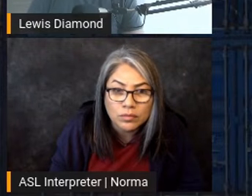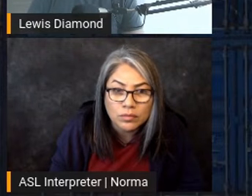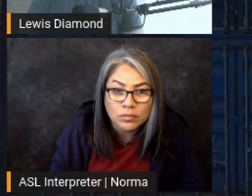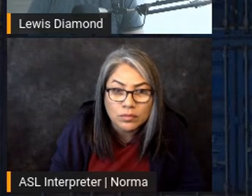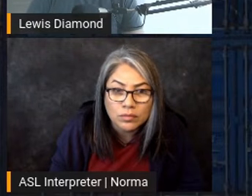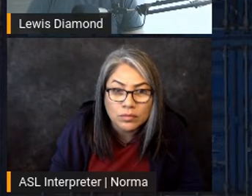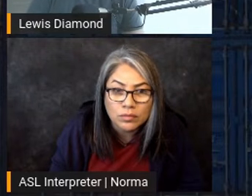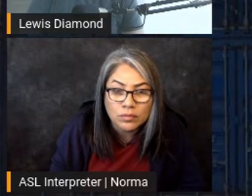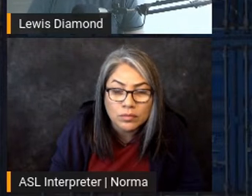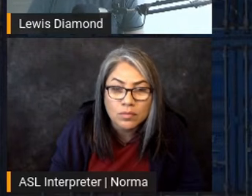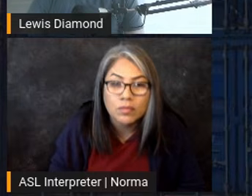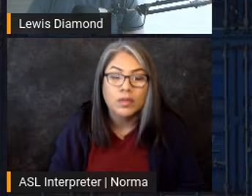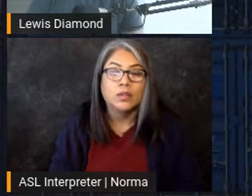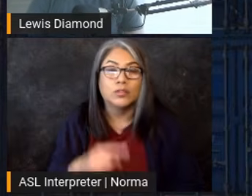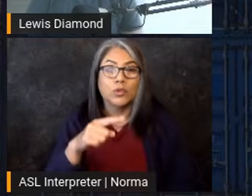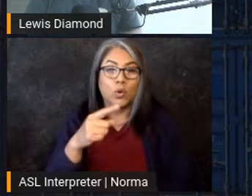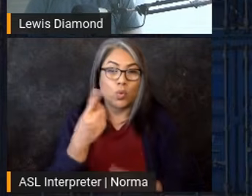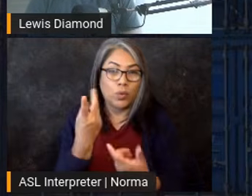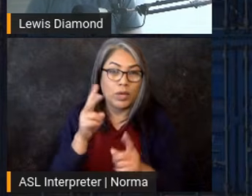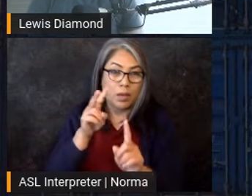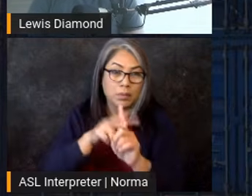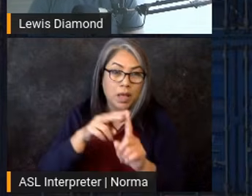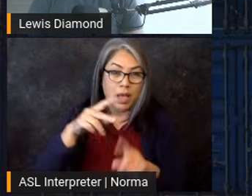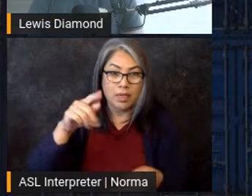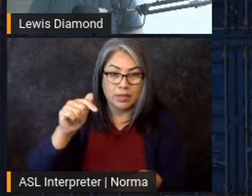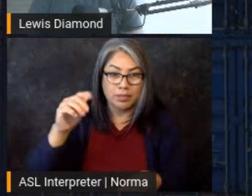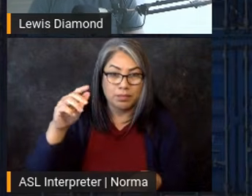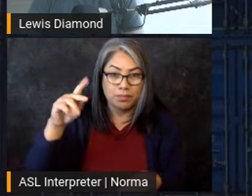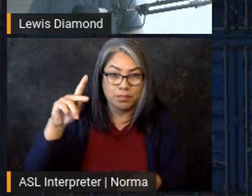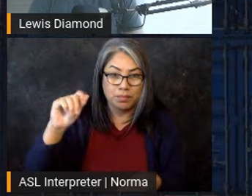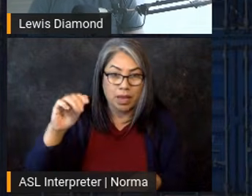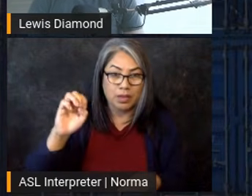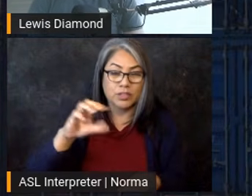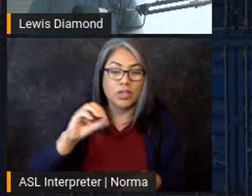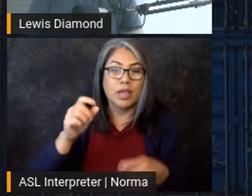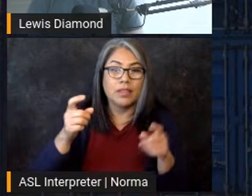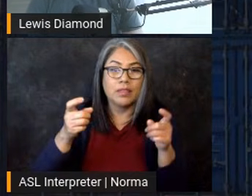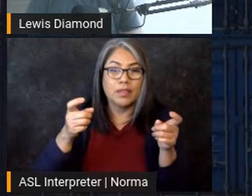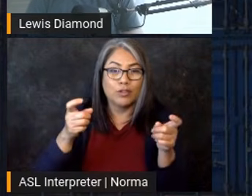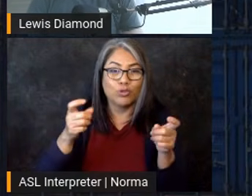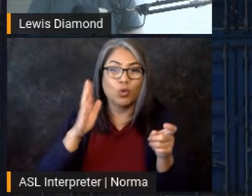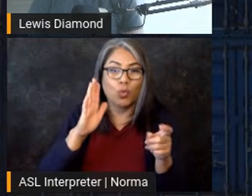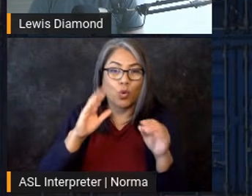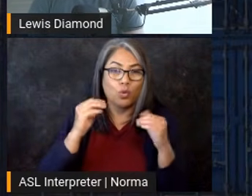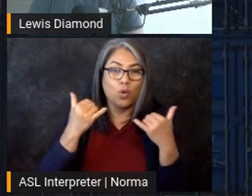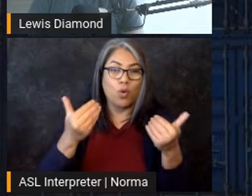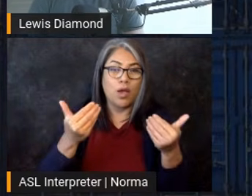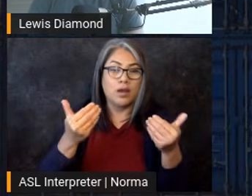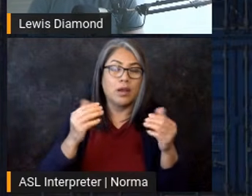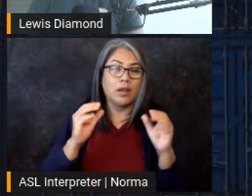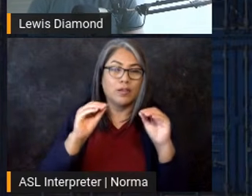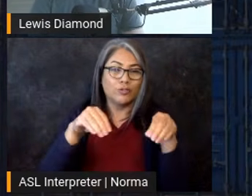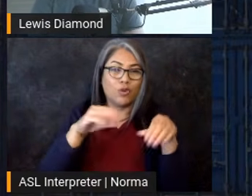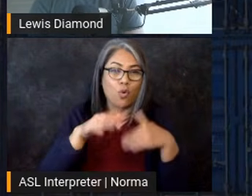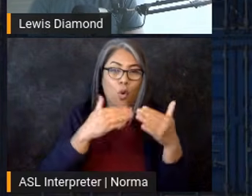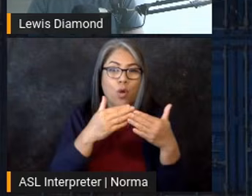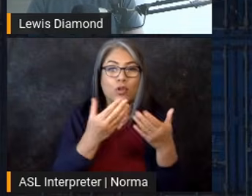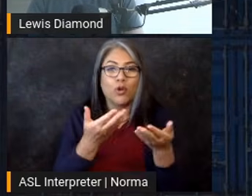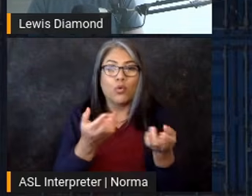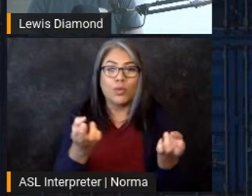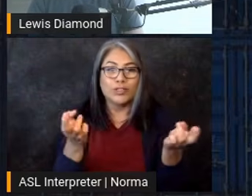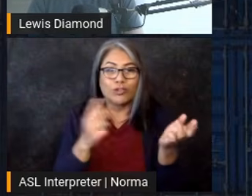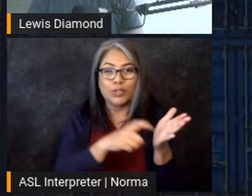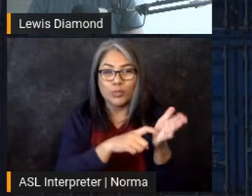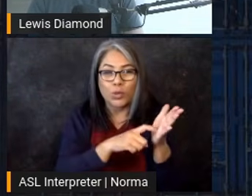So we apply this package, and the controller will go ahead and install all the required resources. And as you can see,